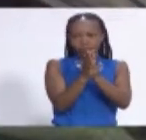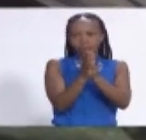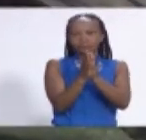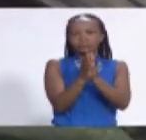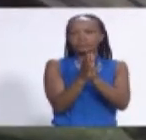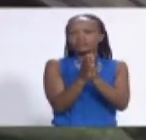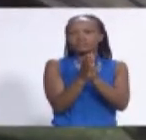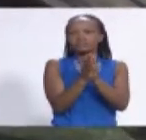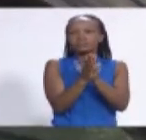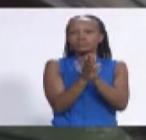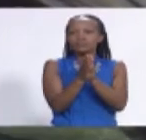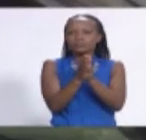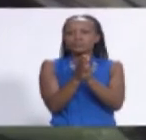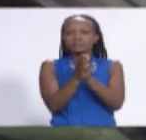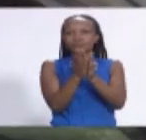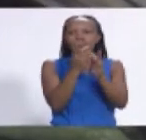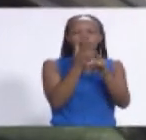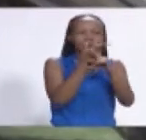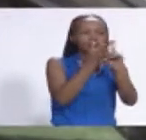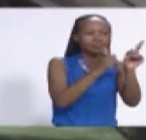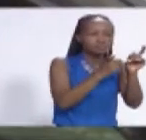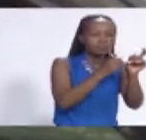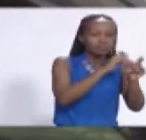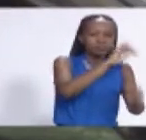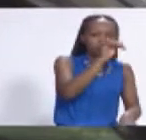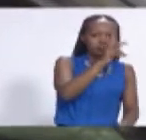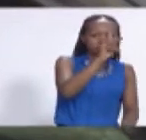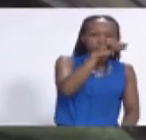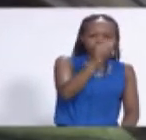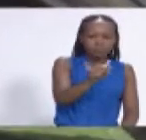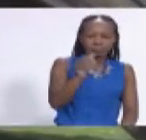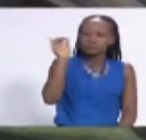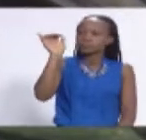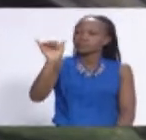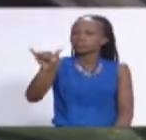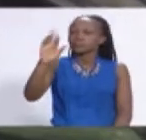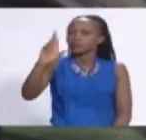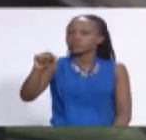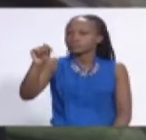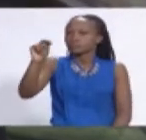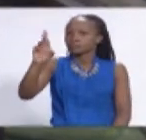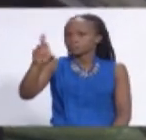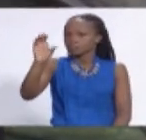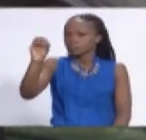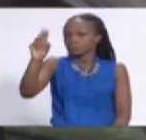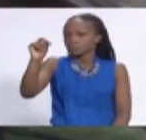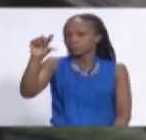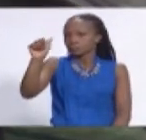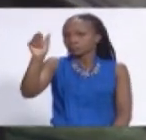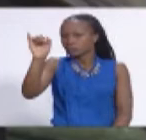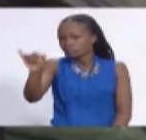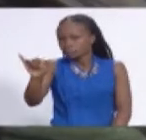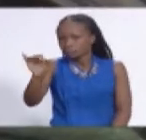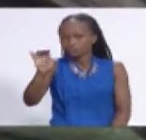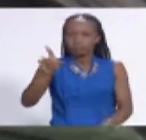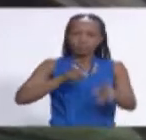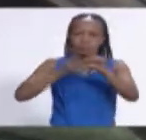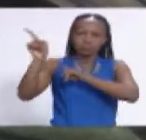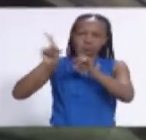sababu alitoka JKI akakuja akaishi Ongatarongai akaenda aka travel mpaka Eldoret akirudi. So